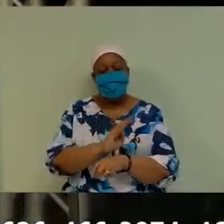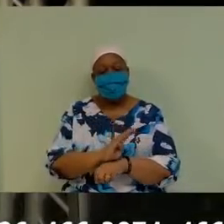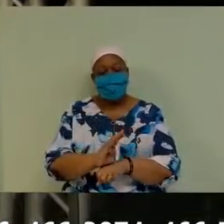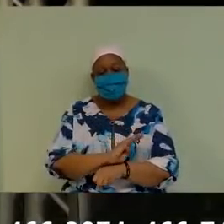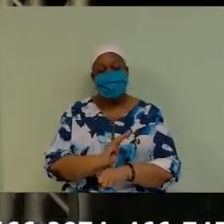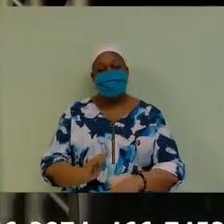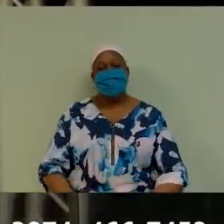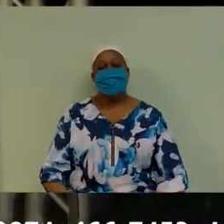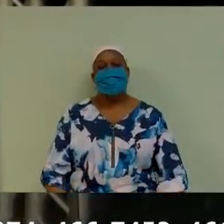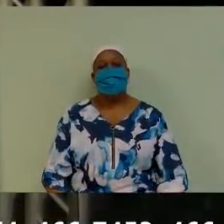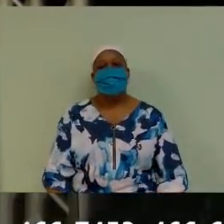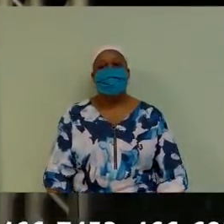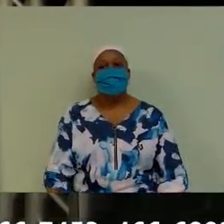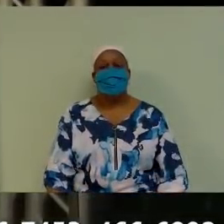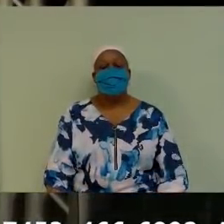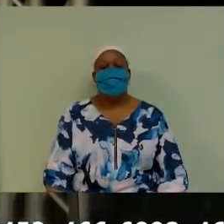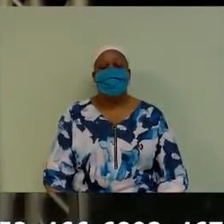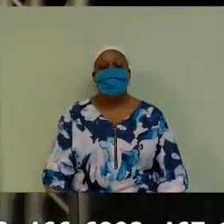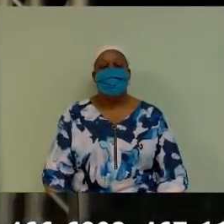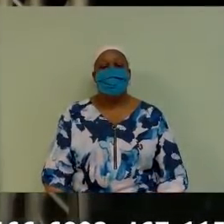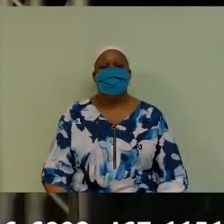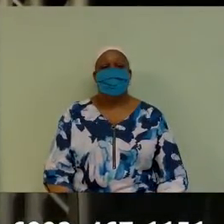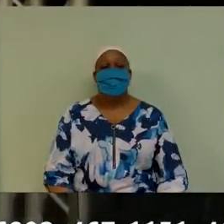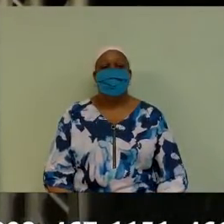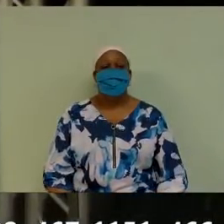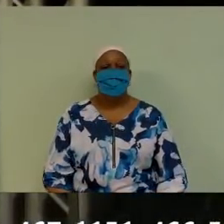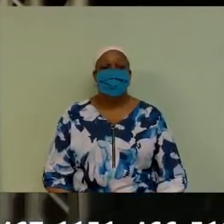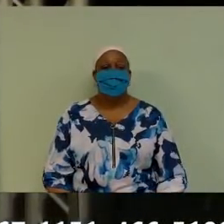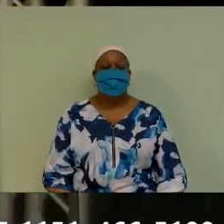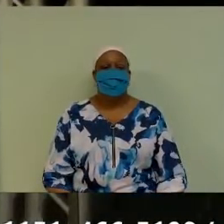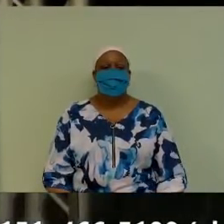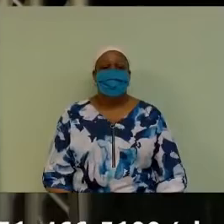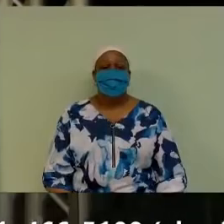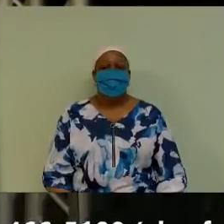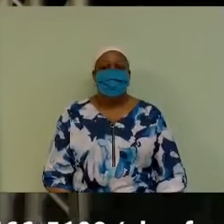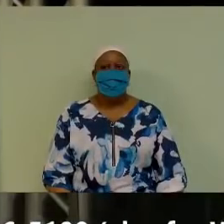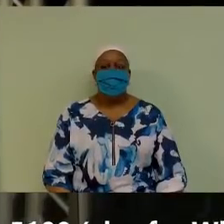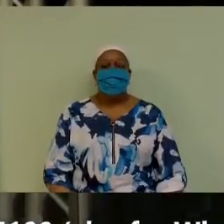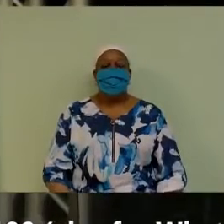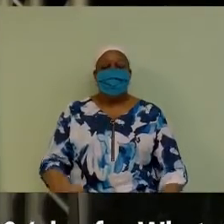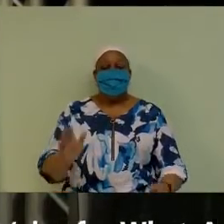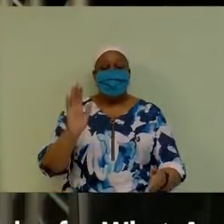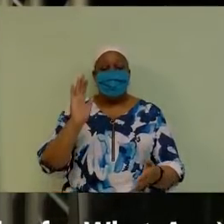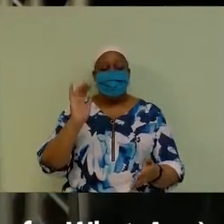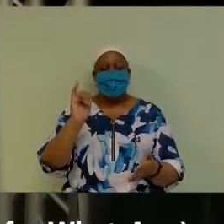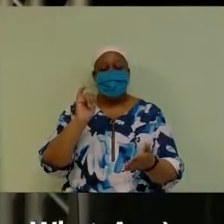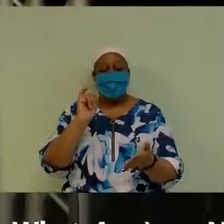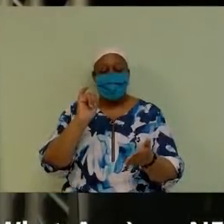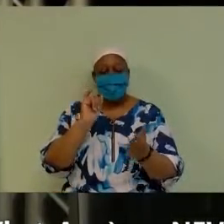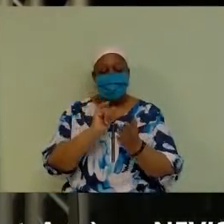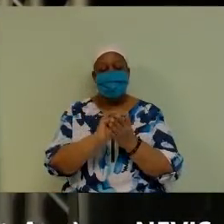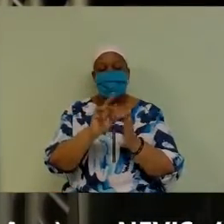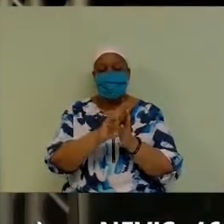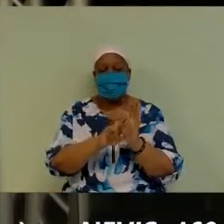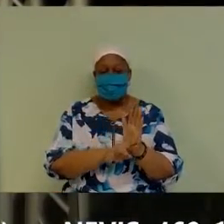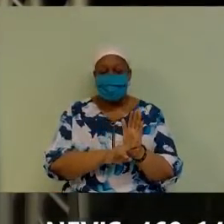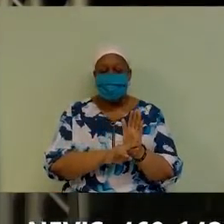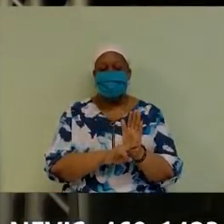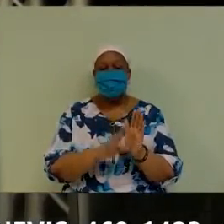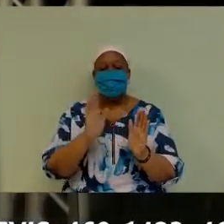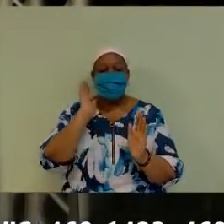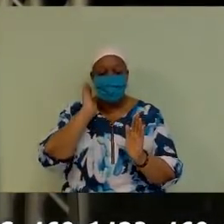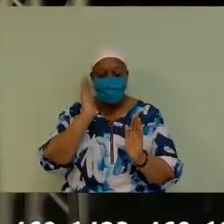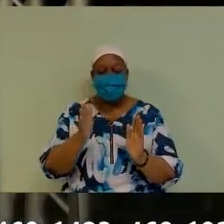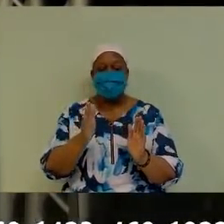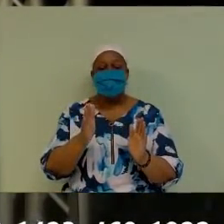The current regulation number 19 of 2020 will expire at 6 a.m. on Saturday, 13th